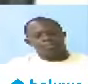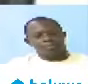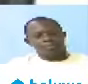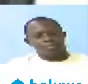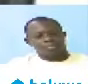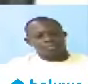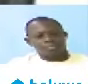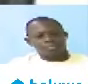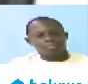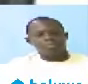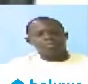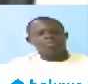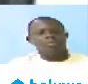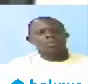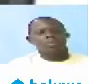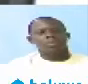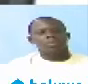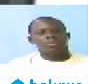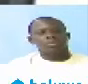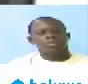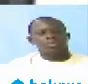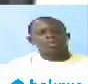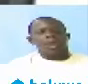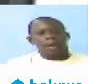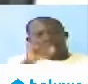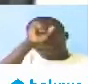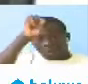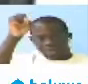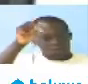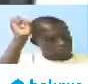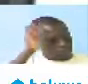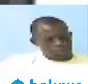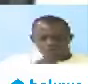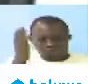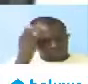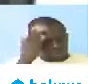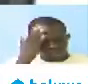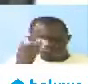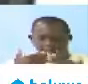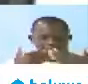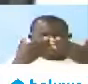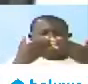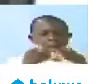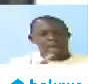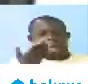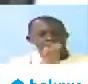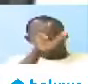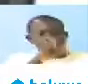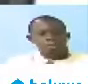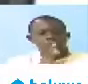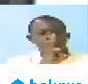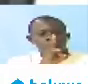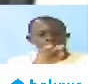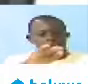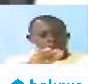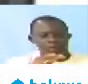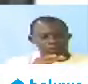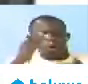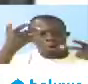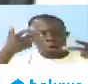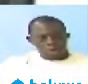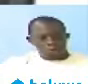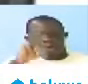nyanda to receive la obulanda almina daman. The president will be aware. And the person who is supposed to receive you